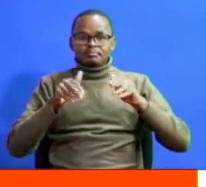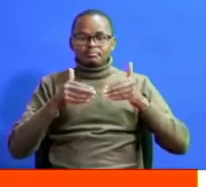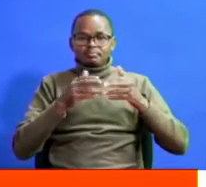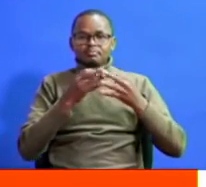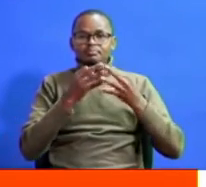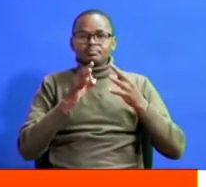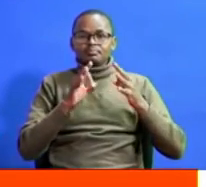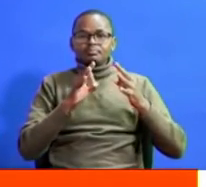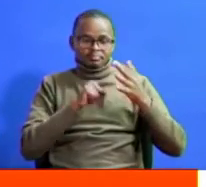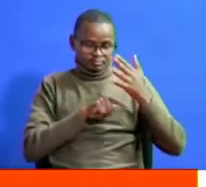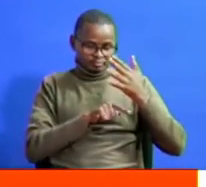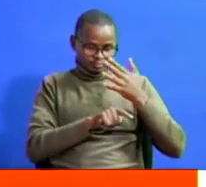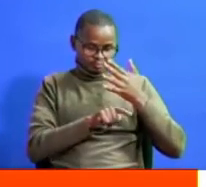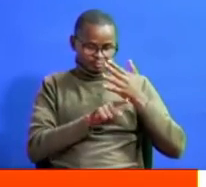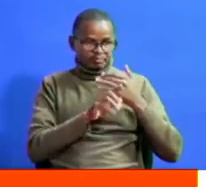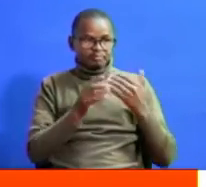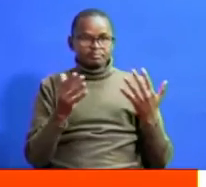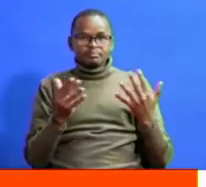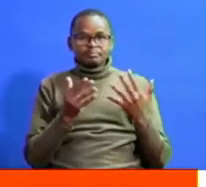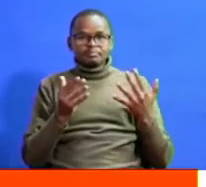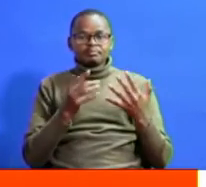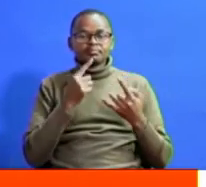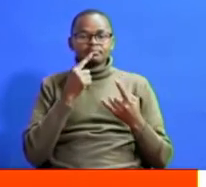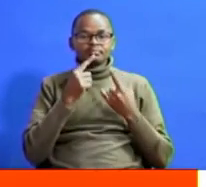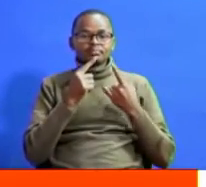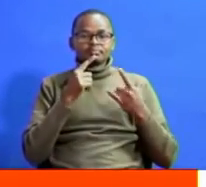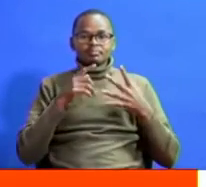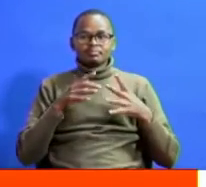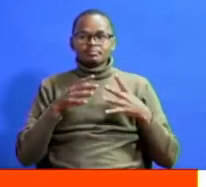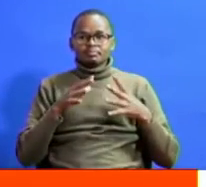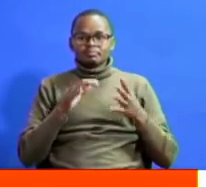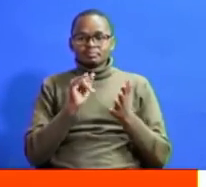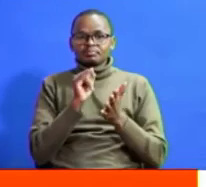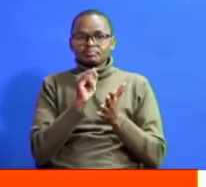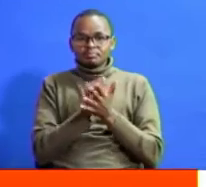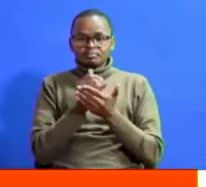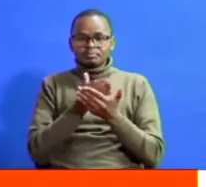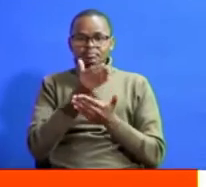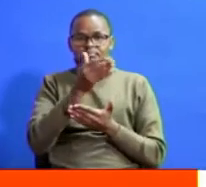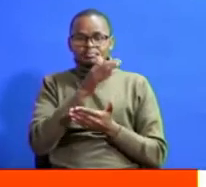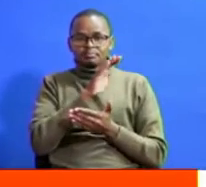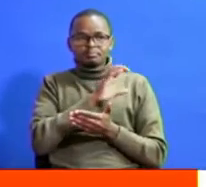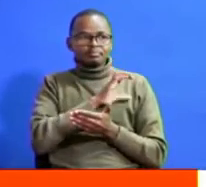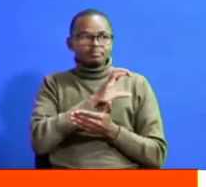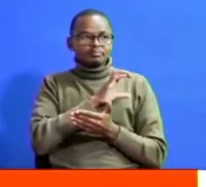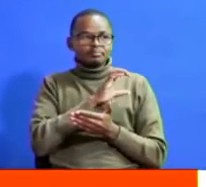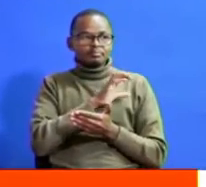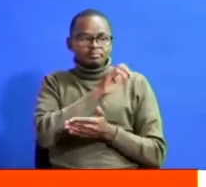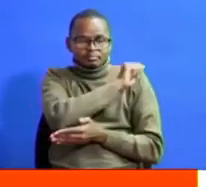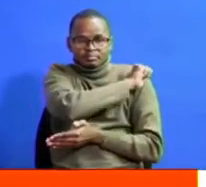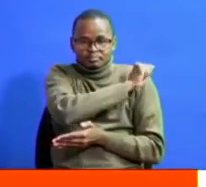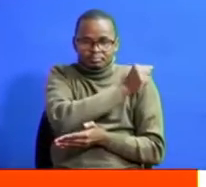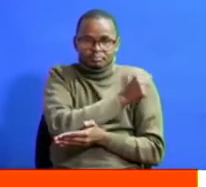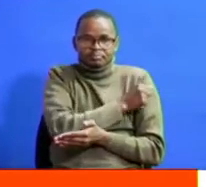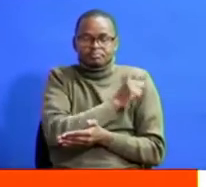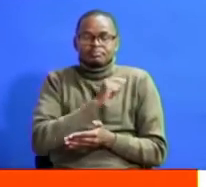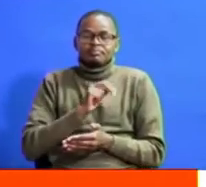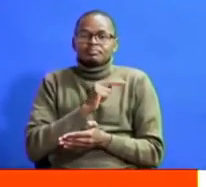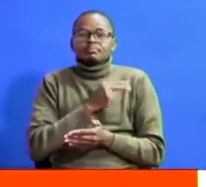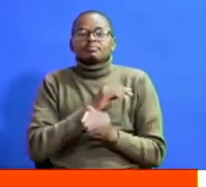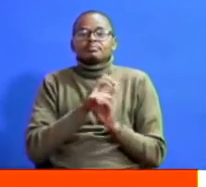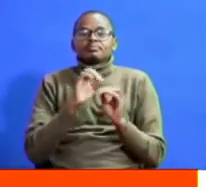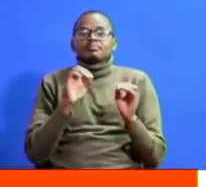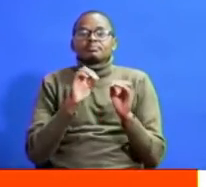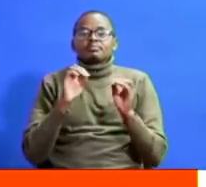uhuru wa kuingia popote pale, kuongelesha wananchi, ndio aweze kuuza sera zake. Kwa authority, sisi hatuna